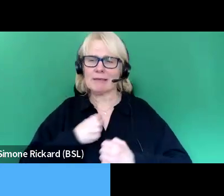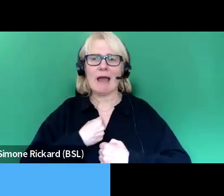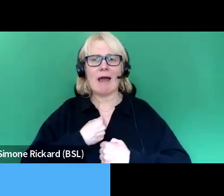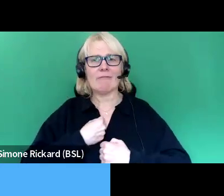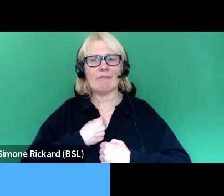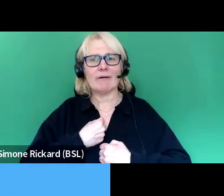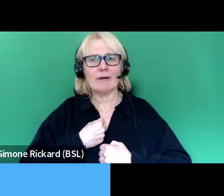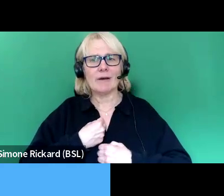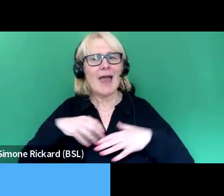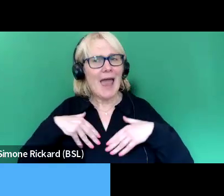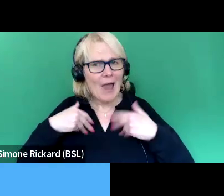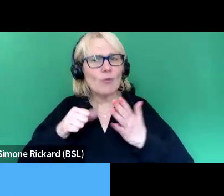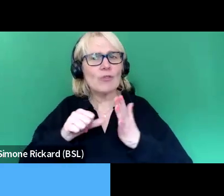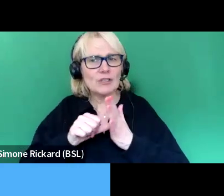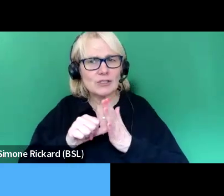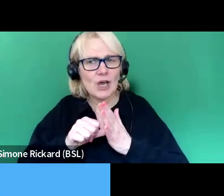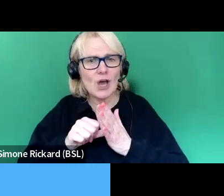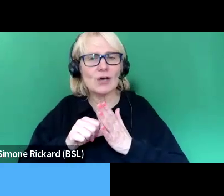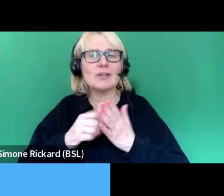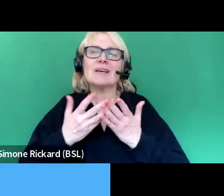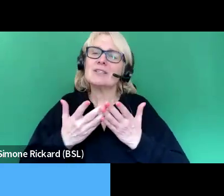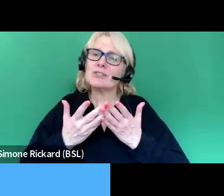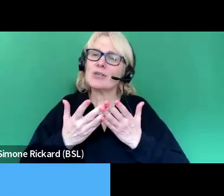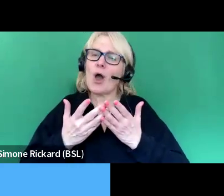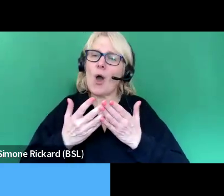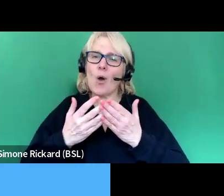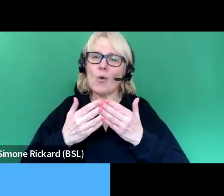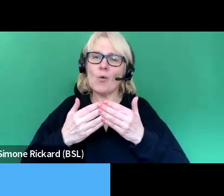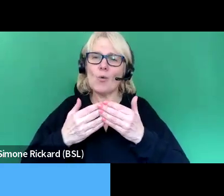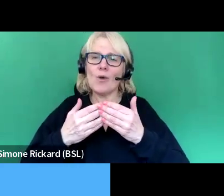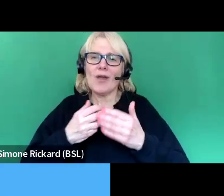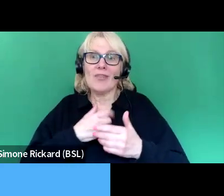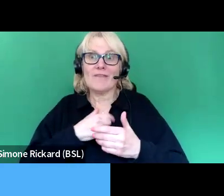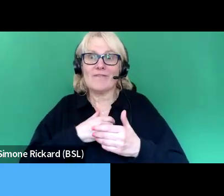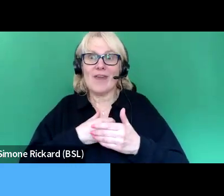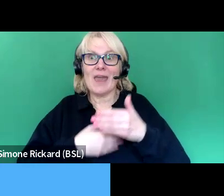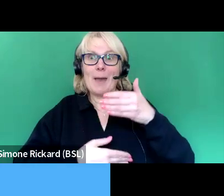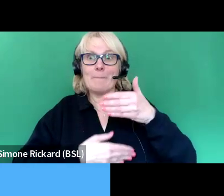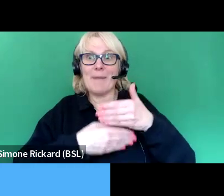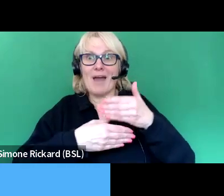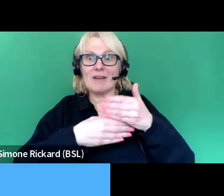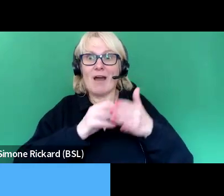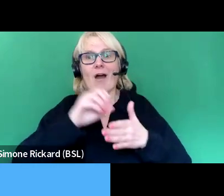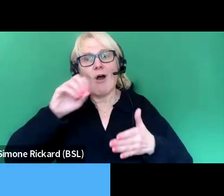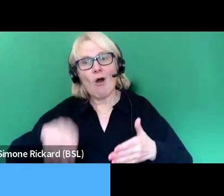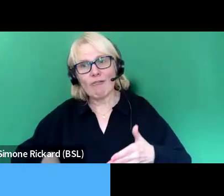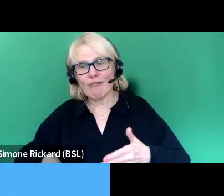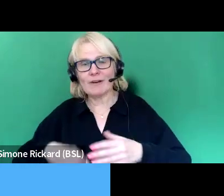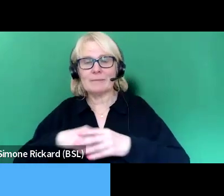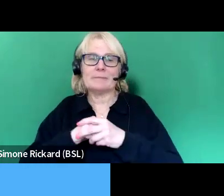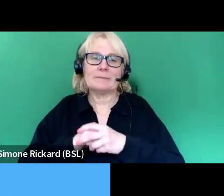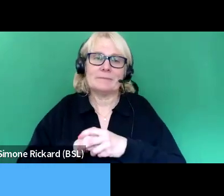concern. So it was taking away that fear of doing that from existing employees. Starting